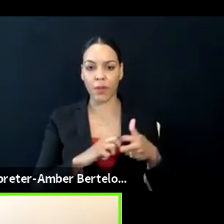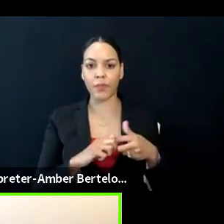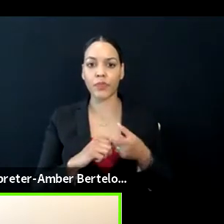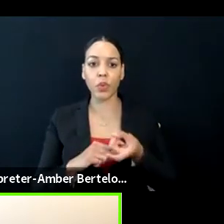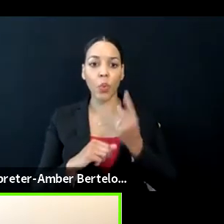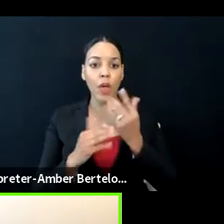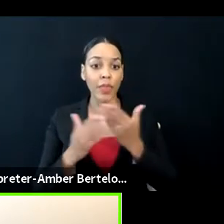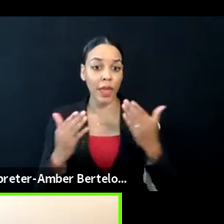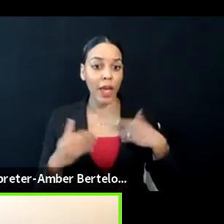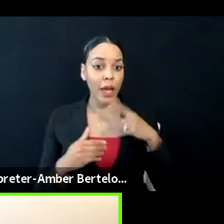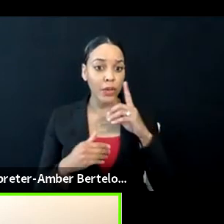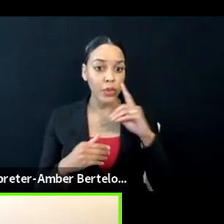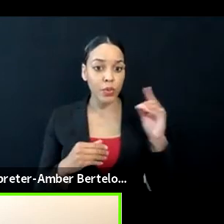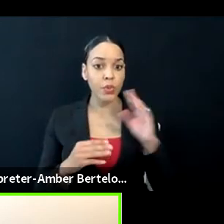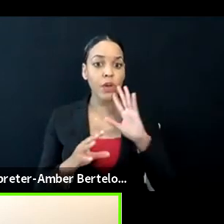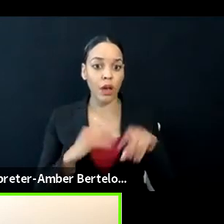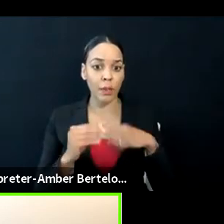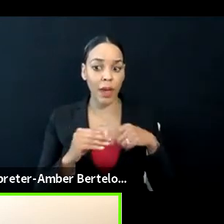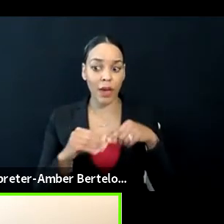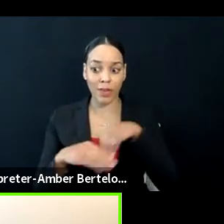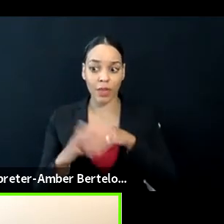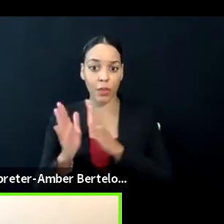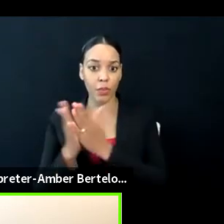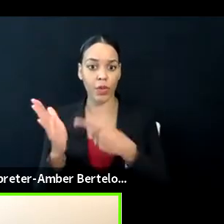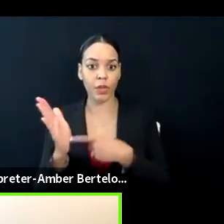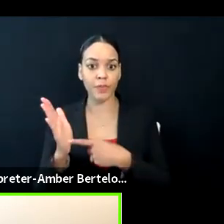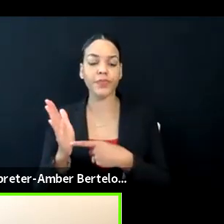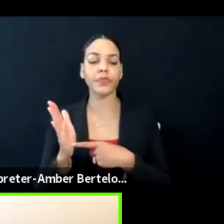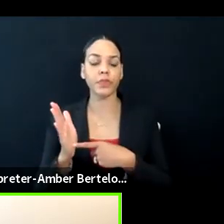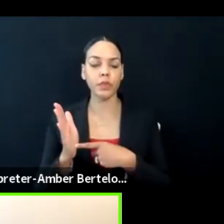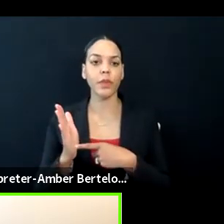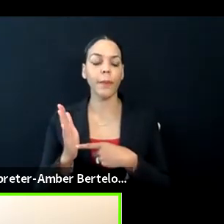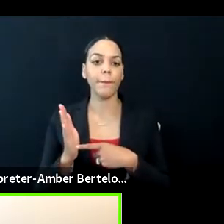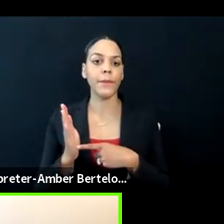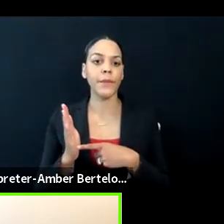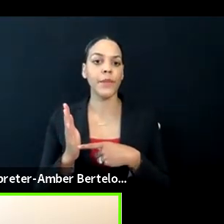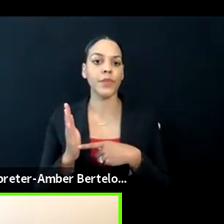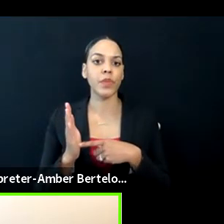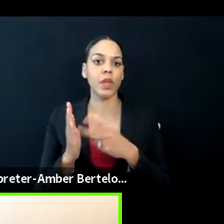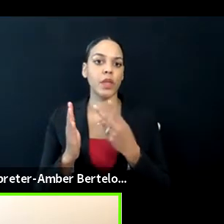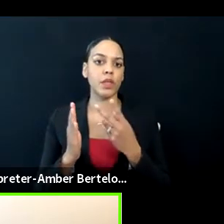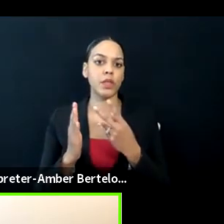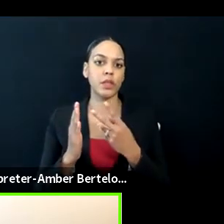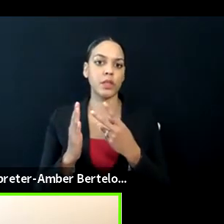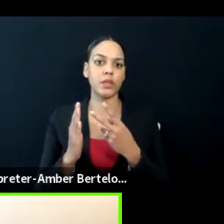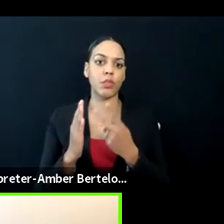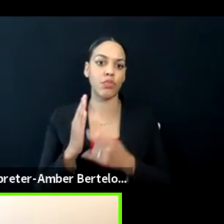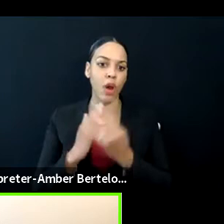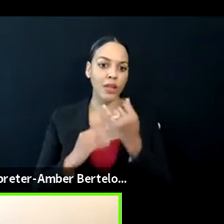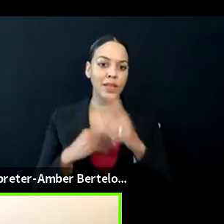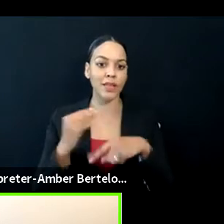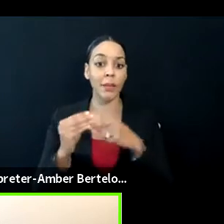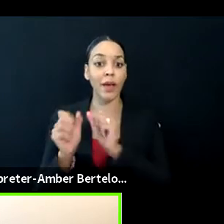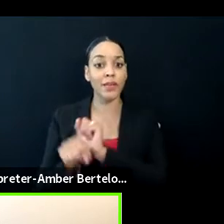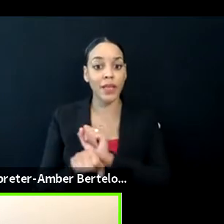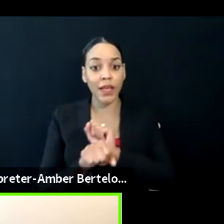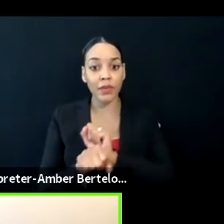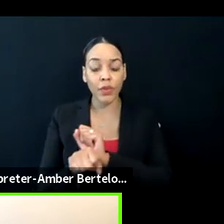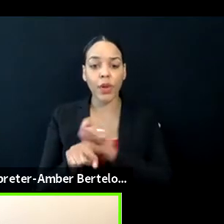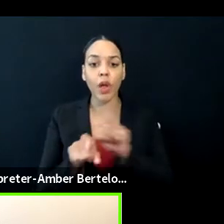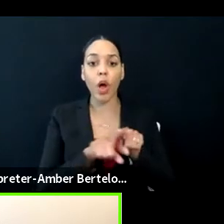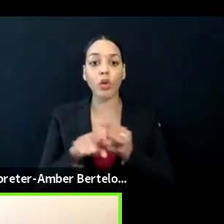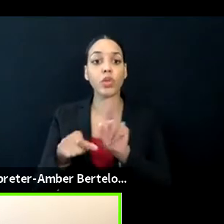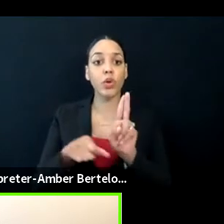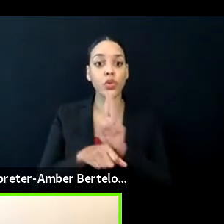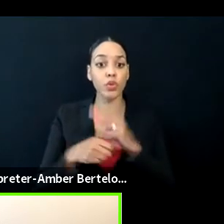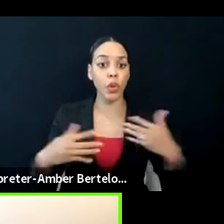talk about in the book is, you know, projects about slavery and also even the use of horror, because I